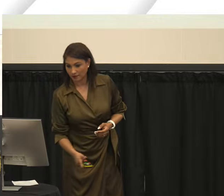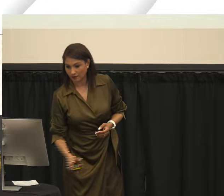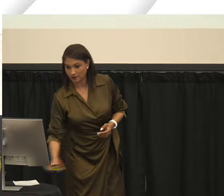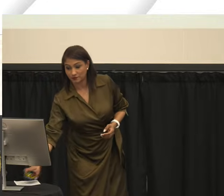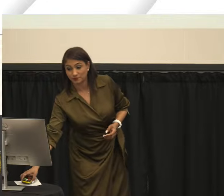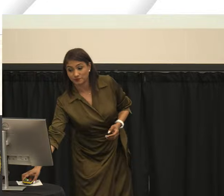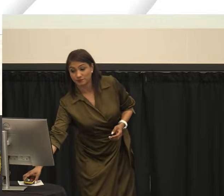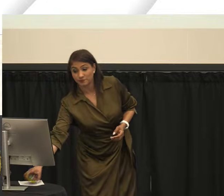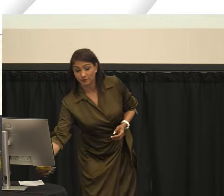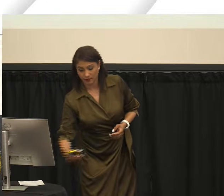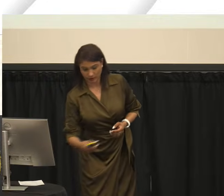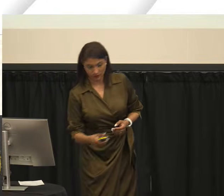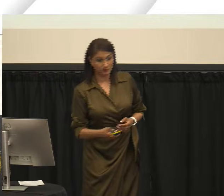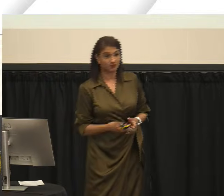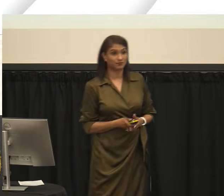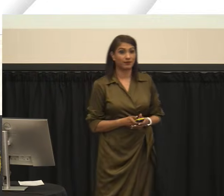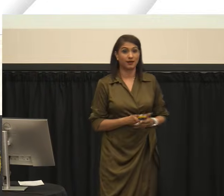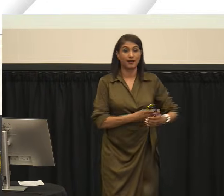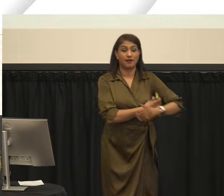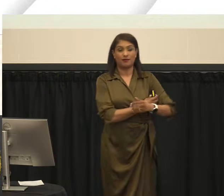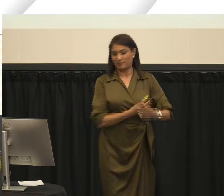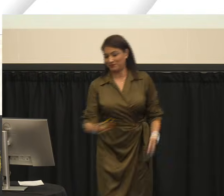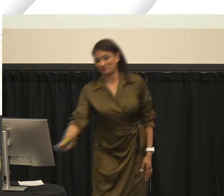Sign Bank would be there for.